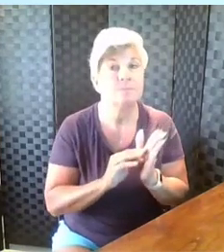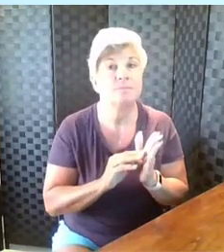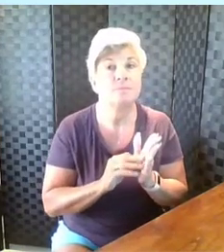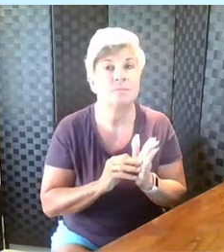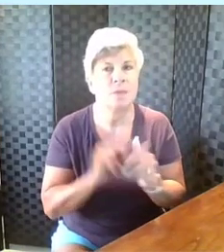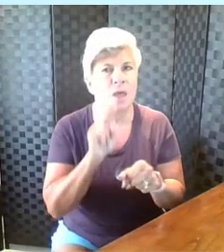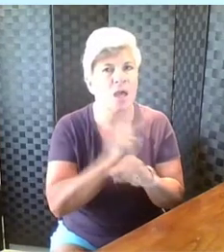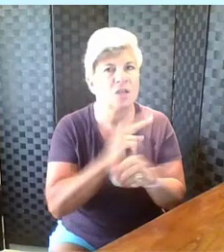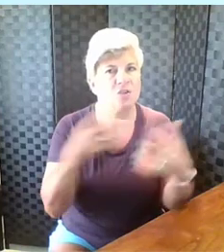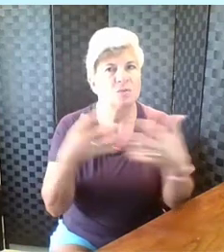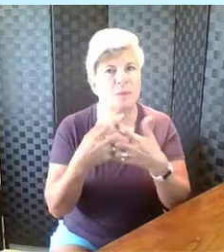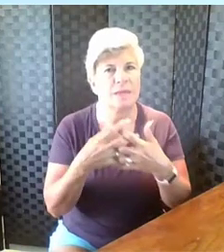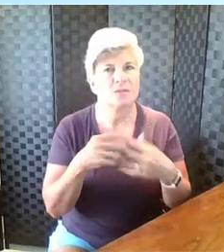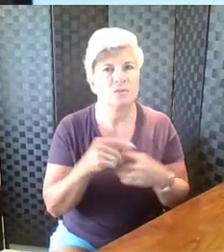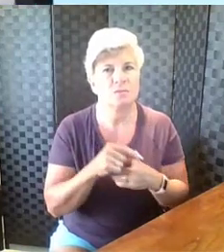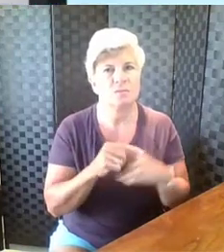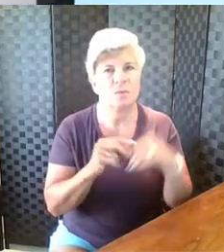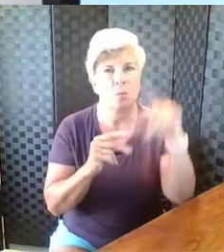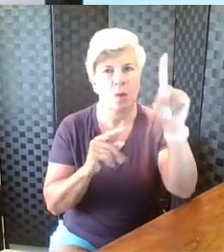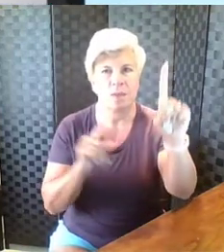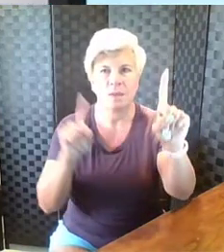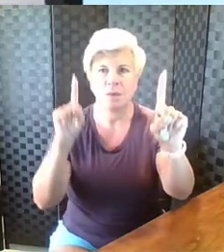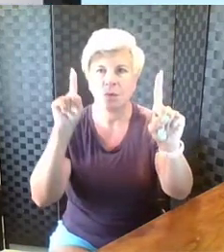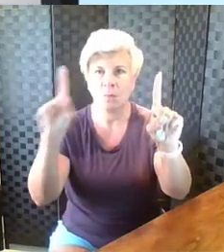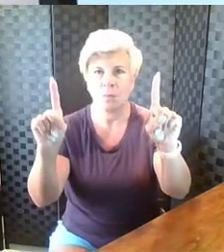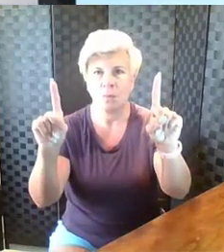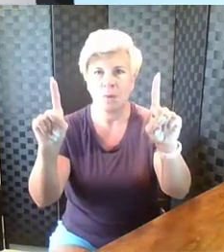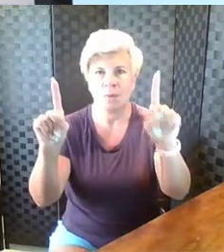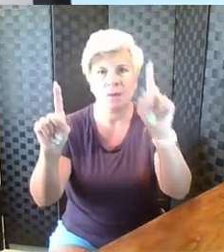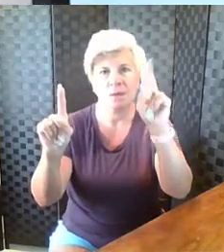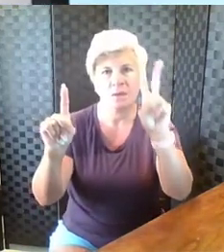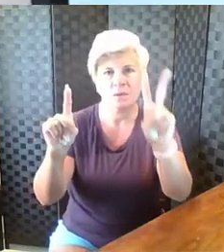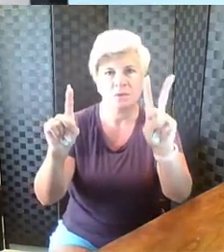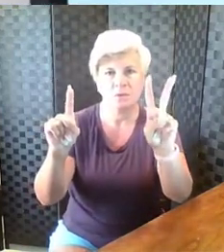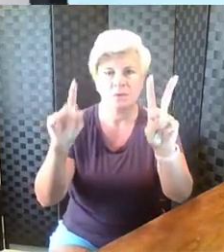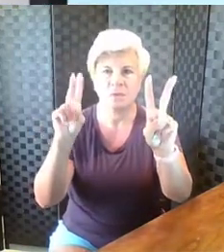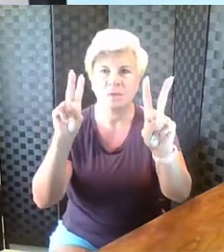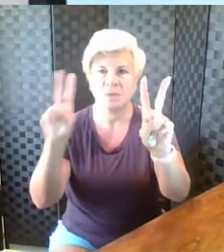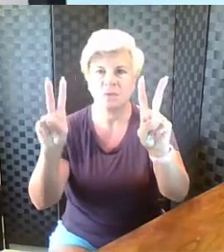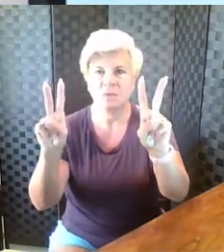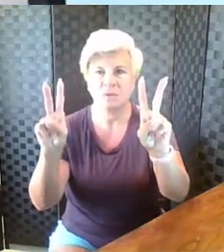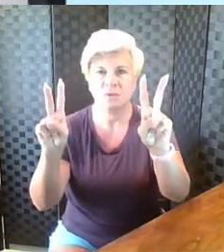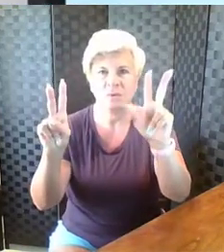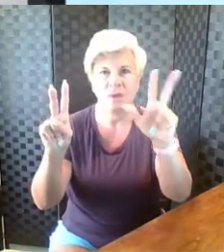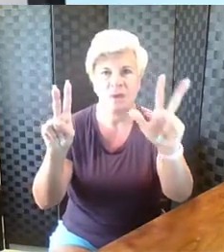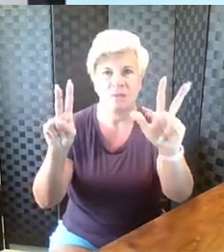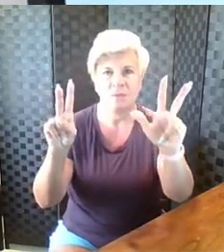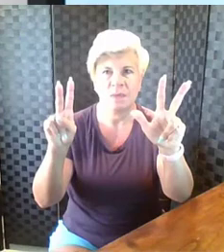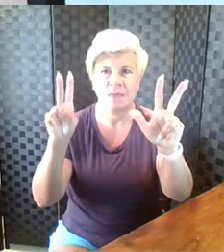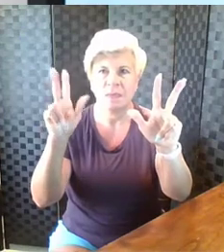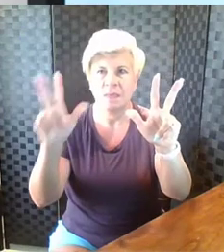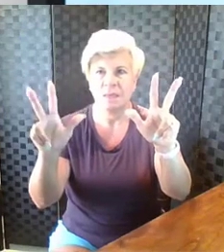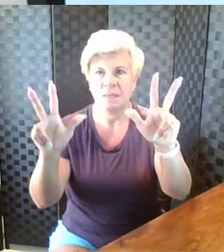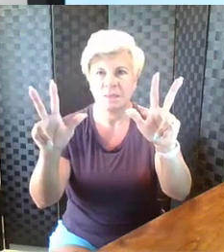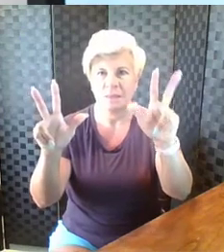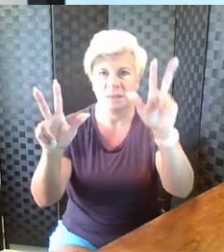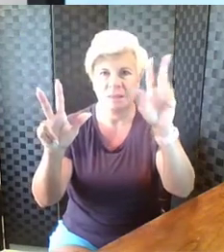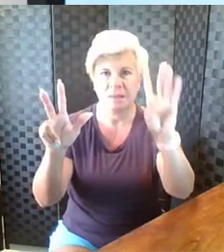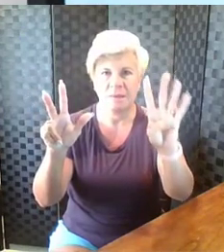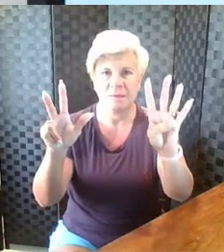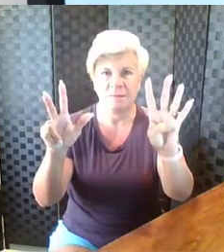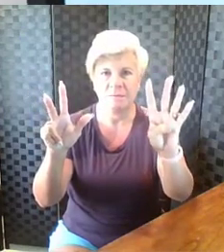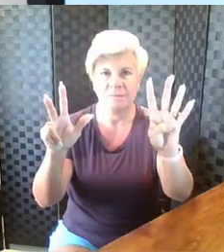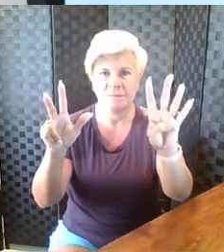and let's use our matching strategy. 1, 1, 2, 2, 3,